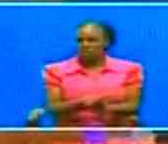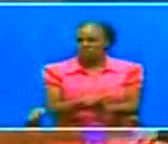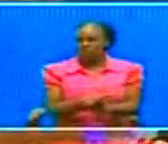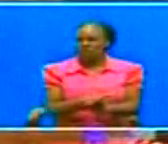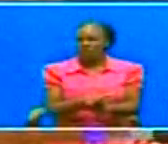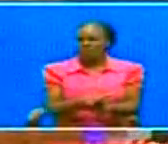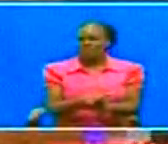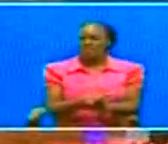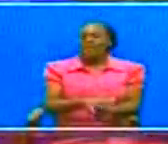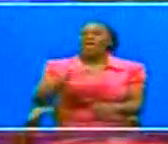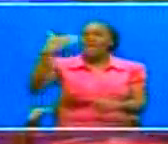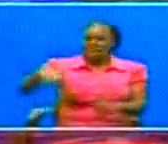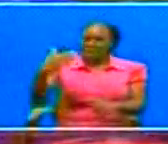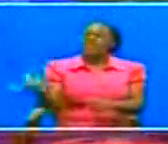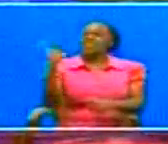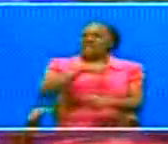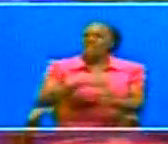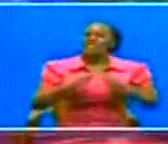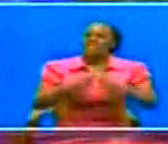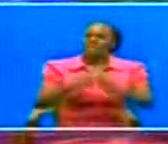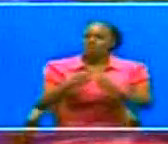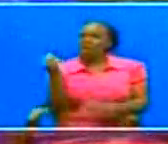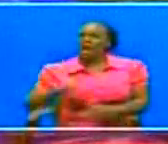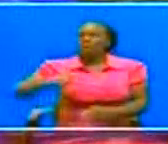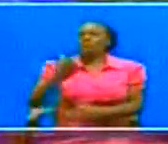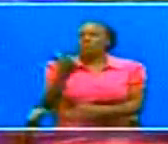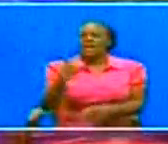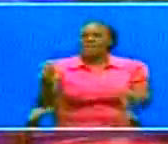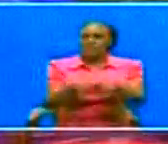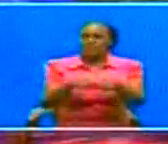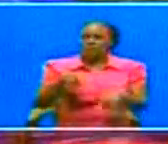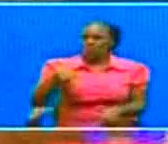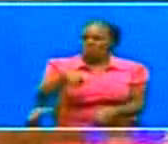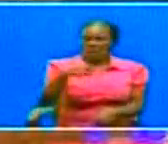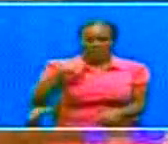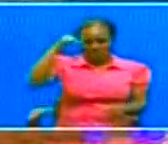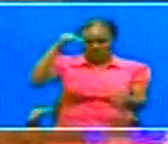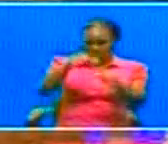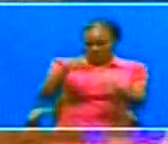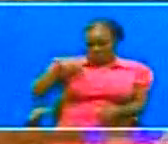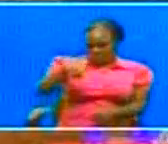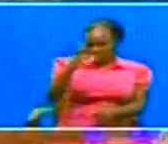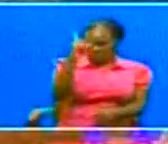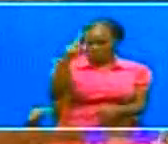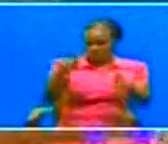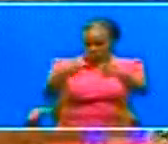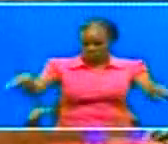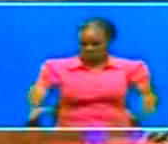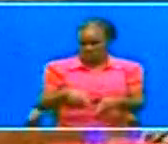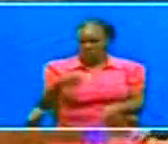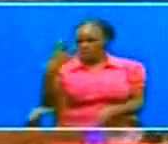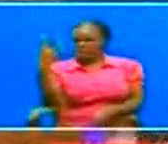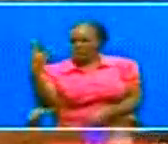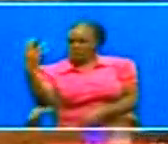face. In my face. Every day. Every day. I remember walking into Dallas Austin's studio, and there were about